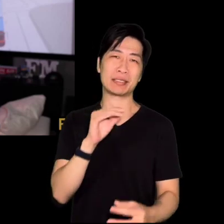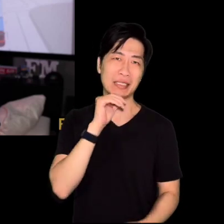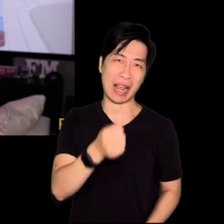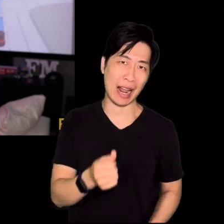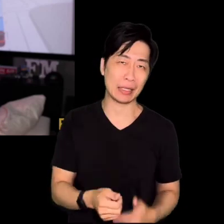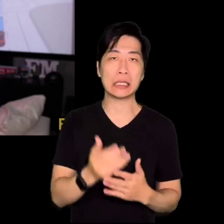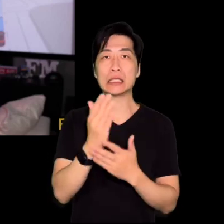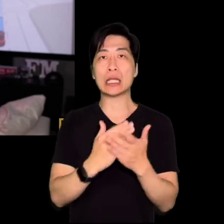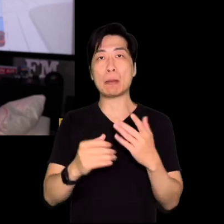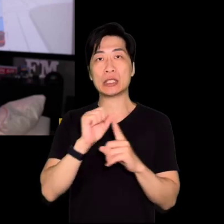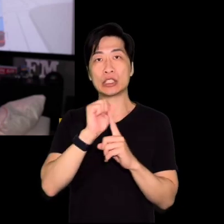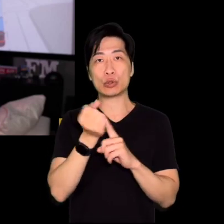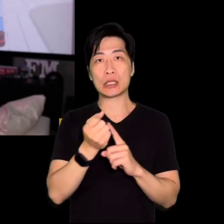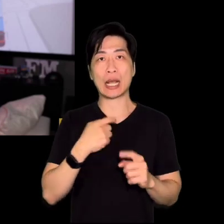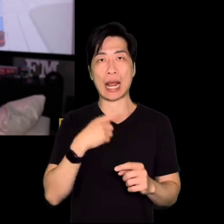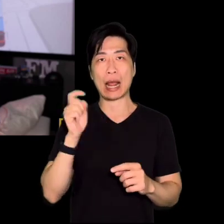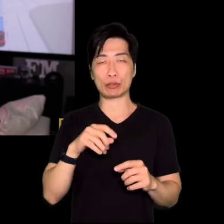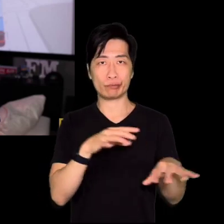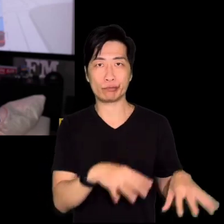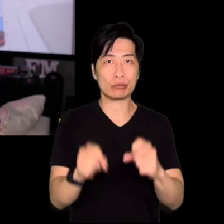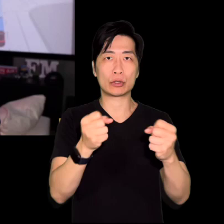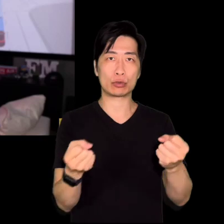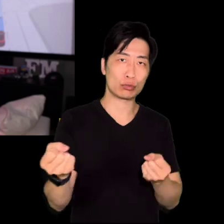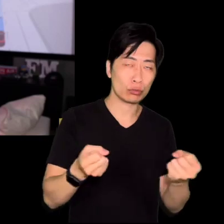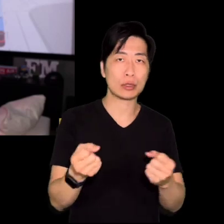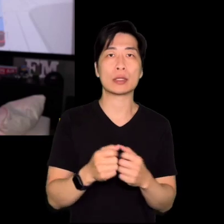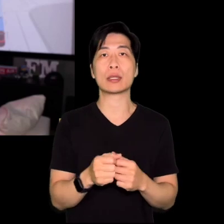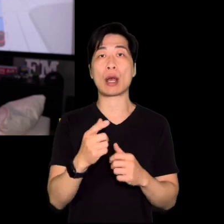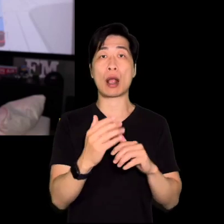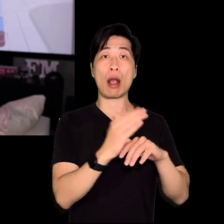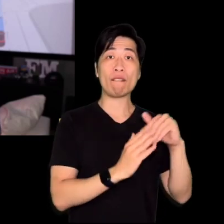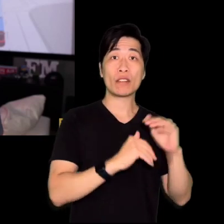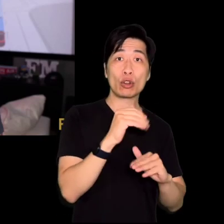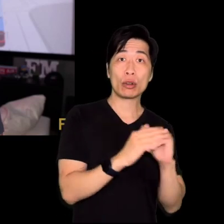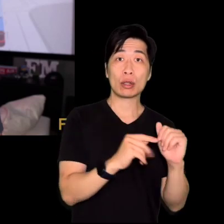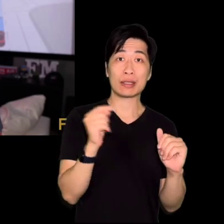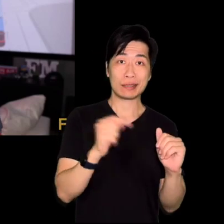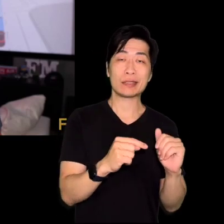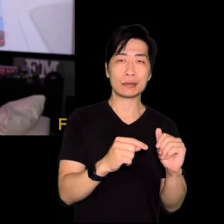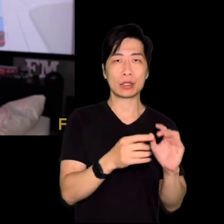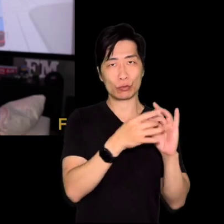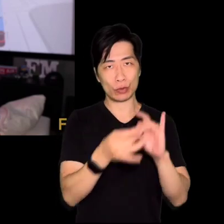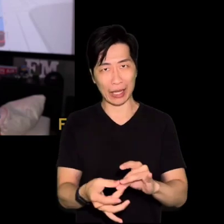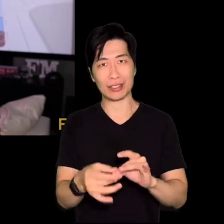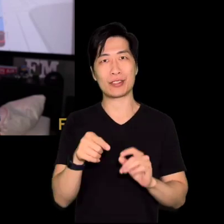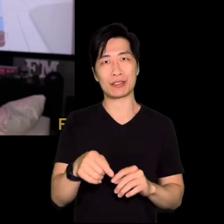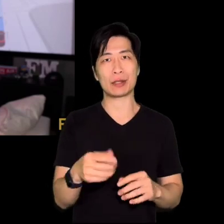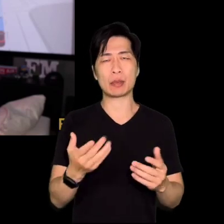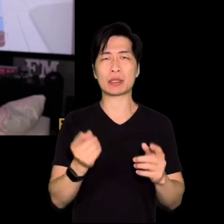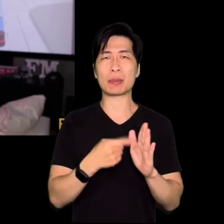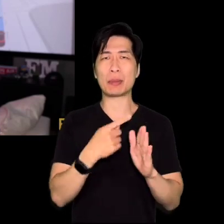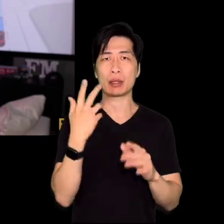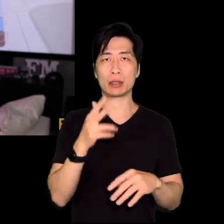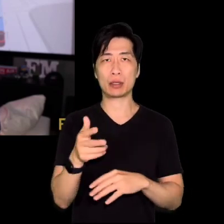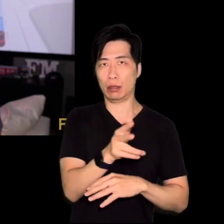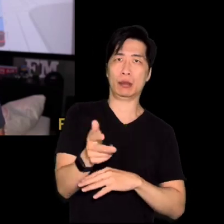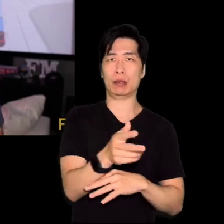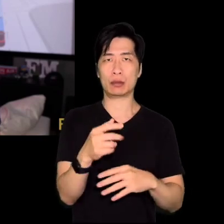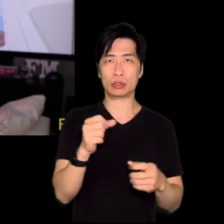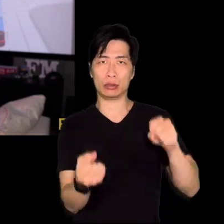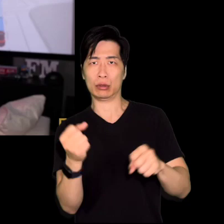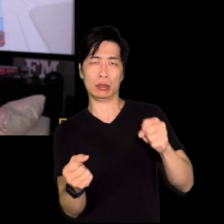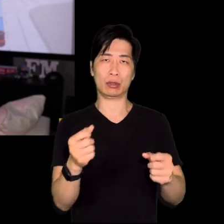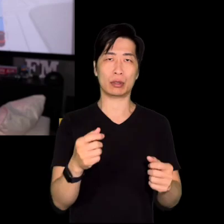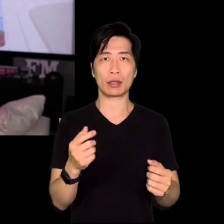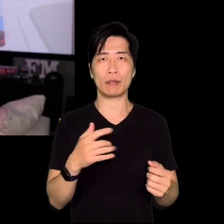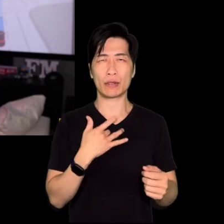but it's not perfect. There are some situations where I have to step in. The comfort piece is part of that. Sometimes it might make a jerky